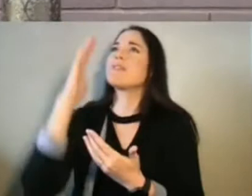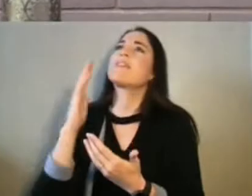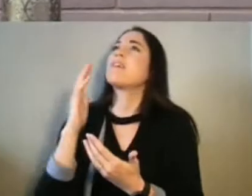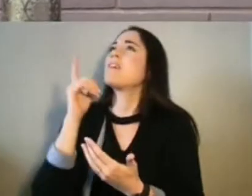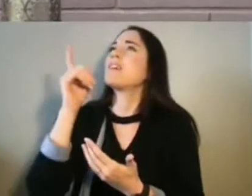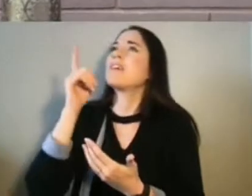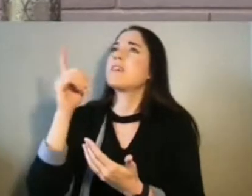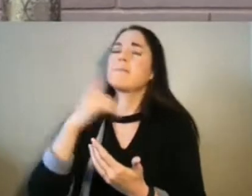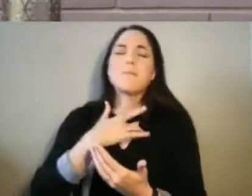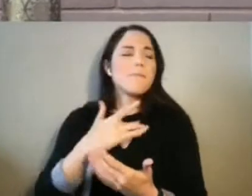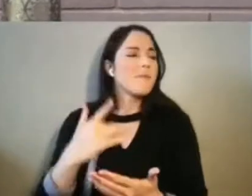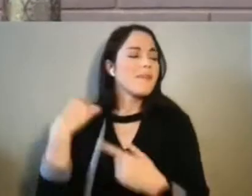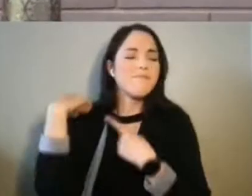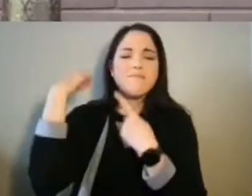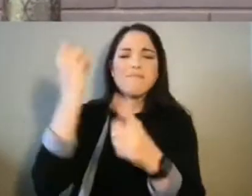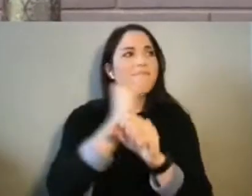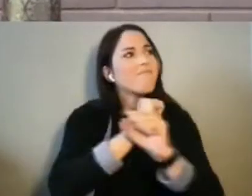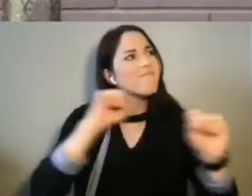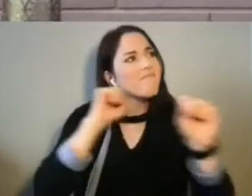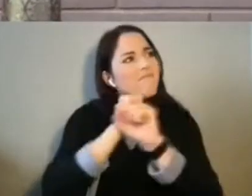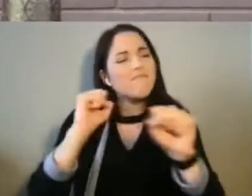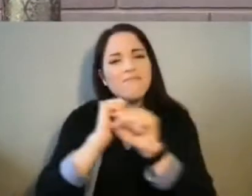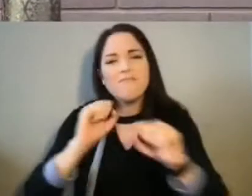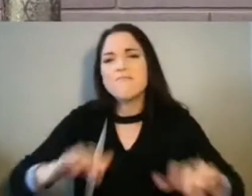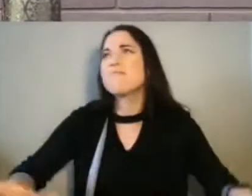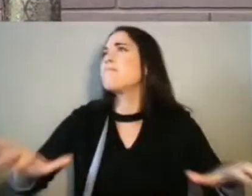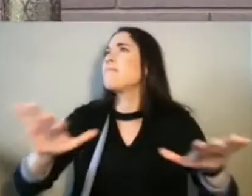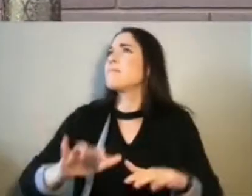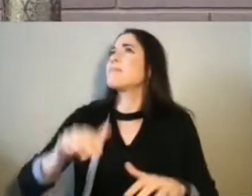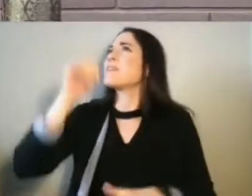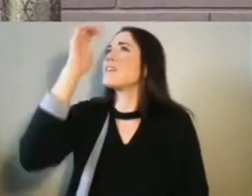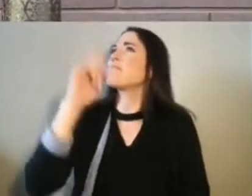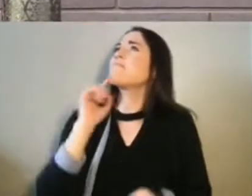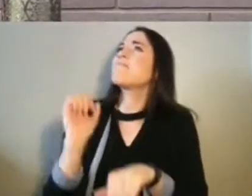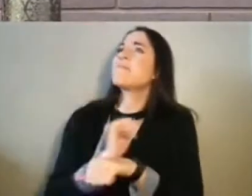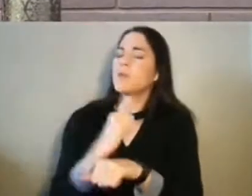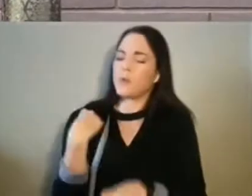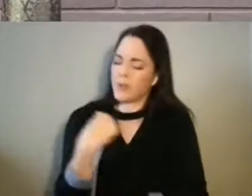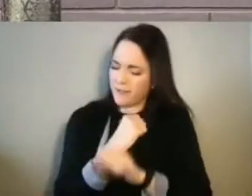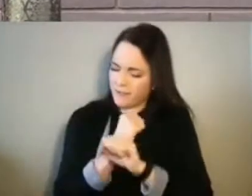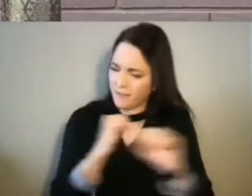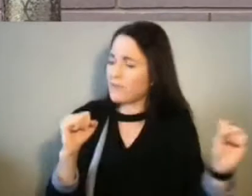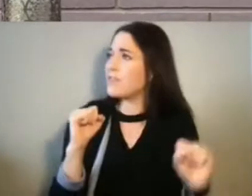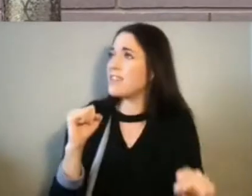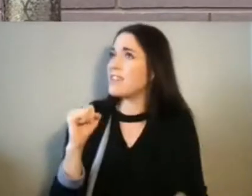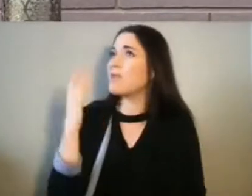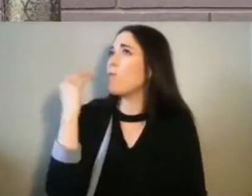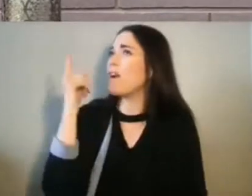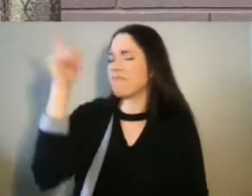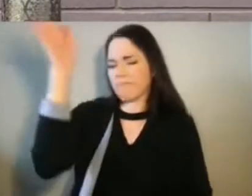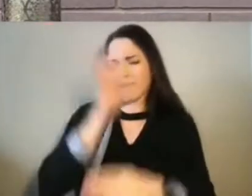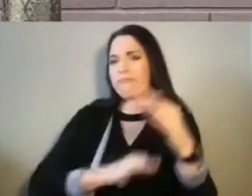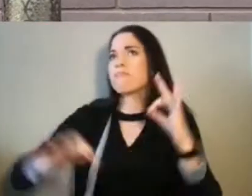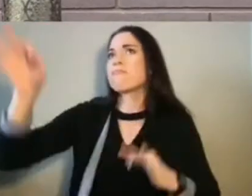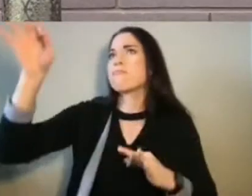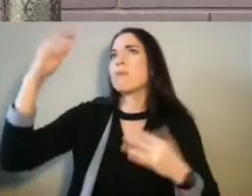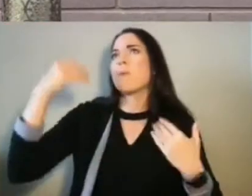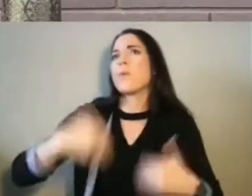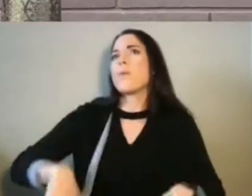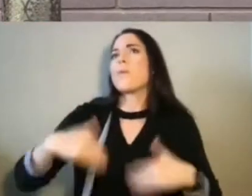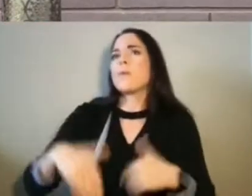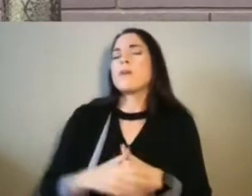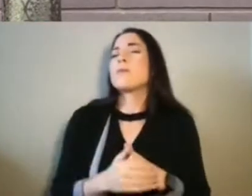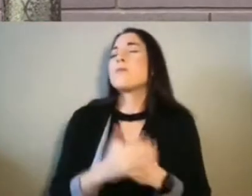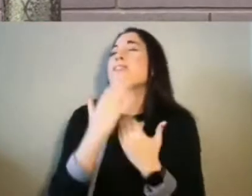because you know that each one of us has more areas of our lives to release to you.